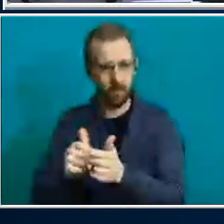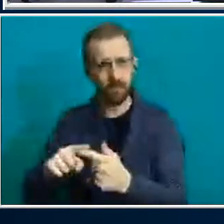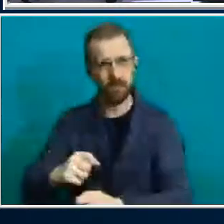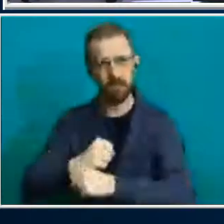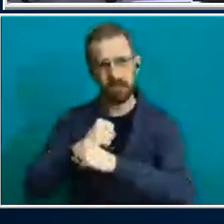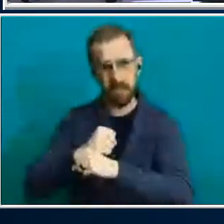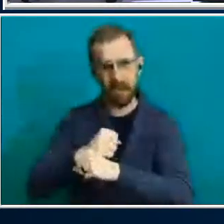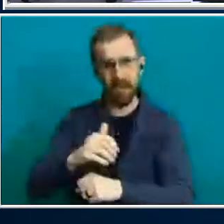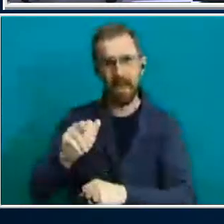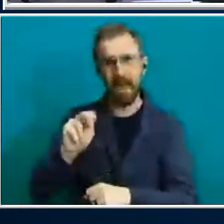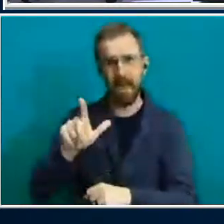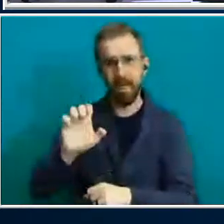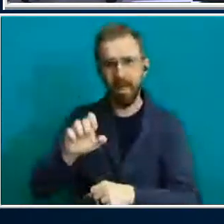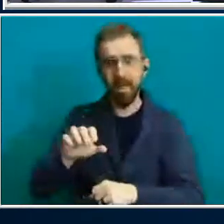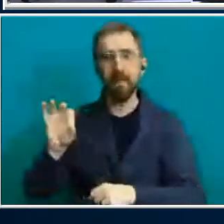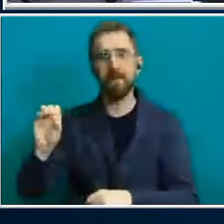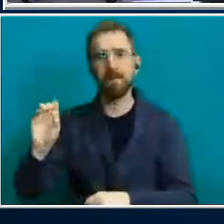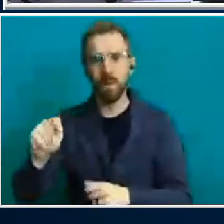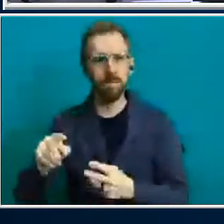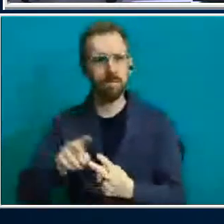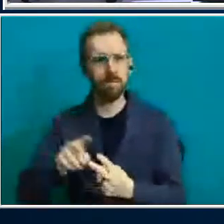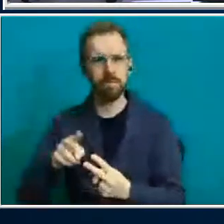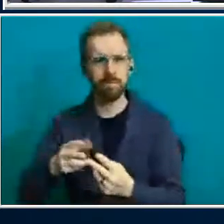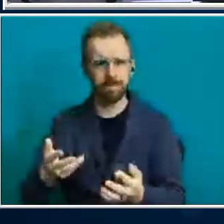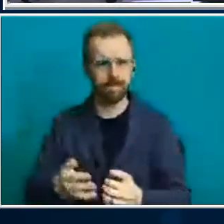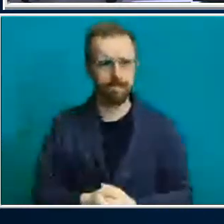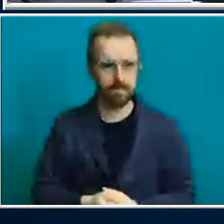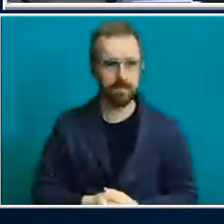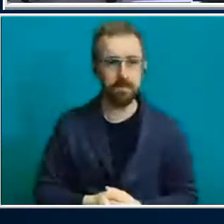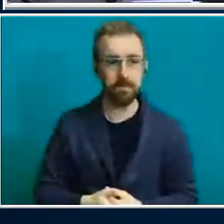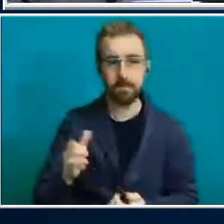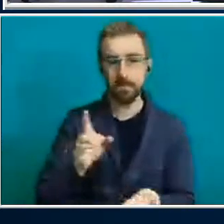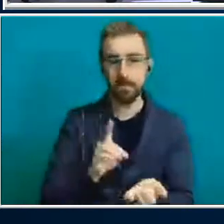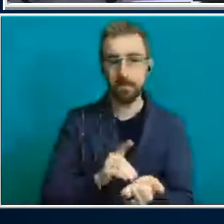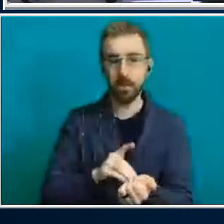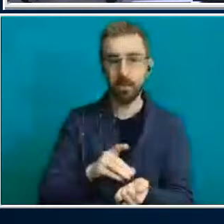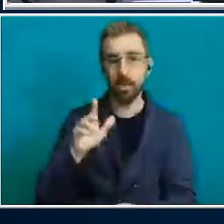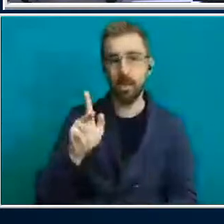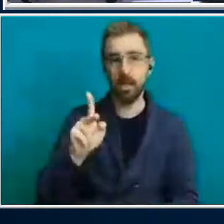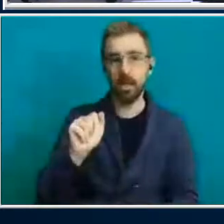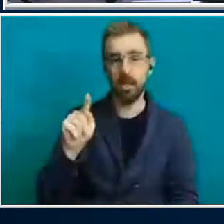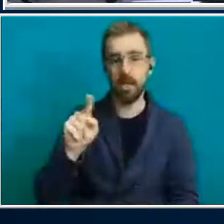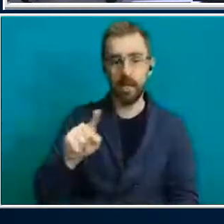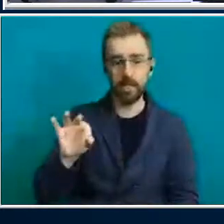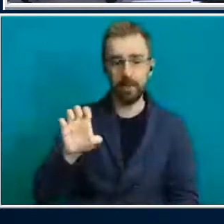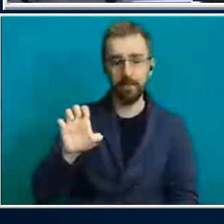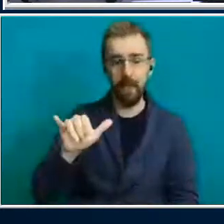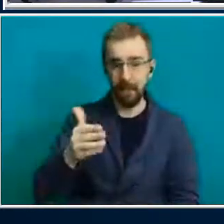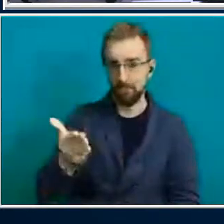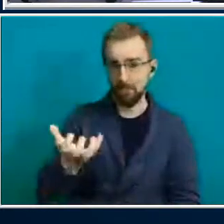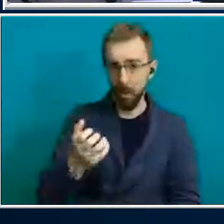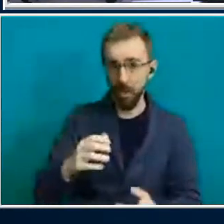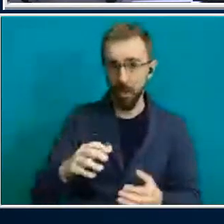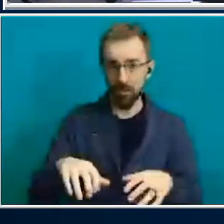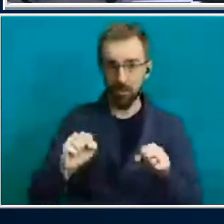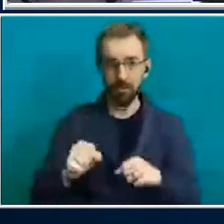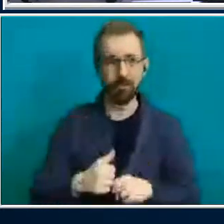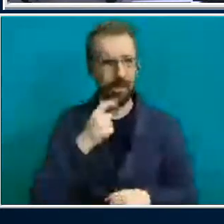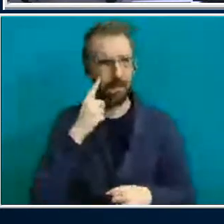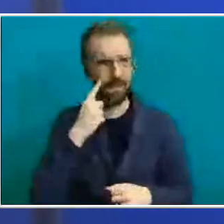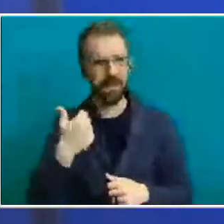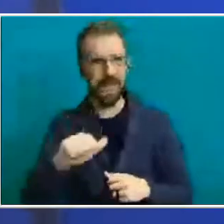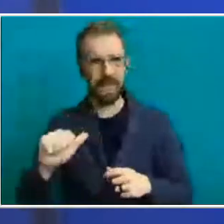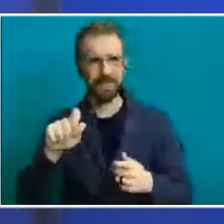foot? Dr. Katzvai, you want to take that one? You know, it's a great question. I don't think there's really necessarily a